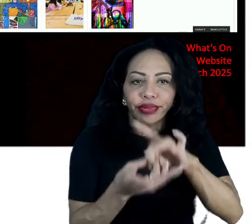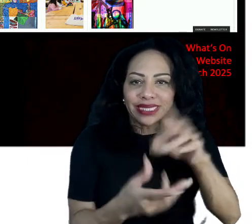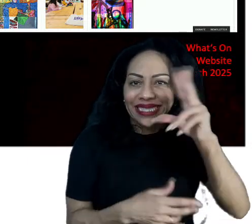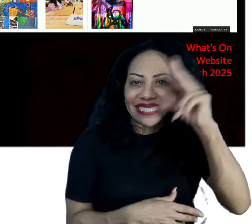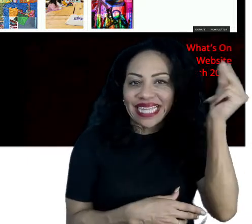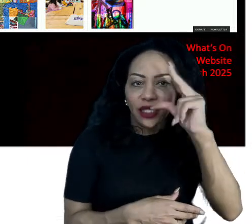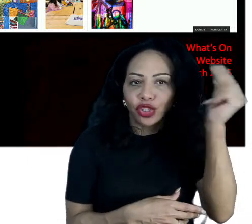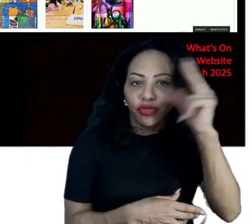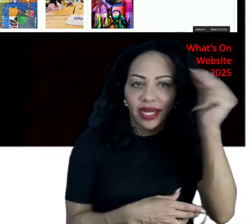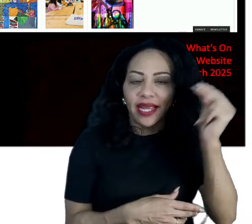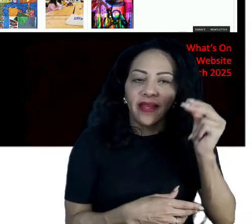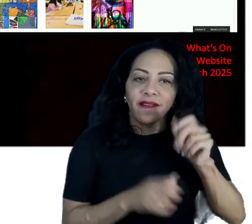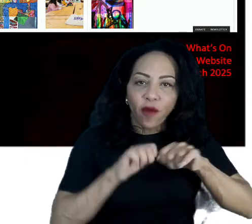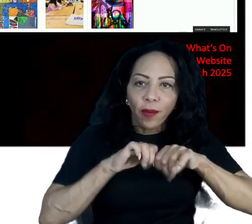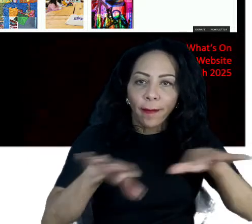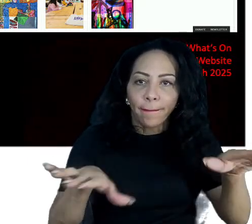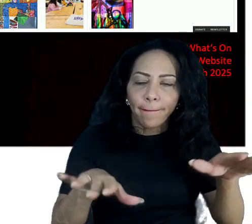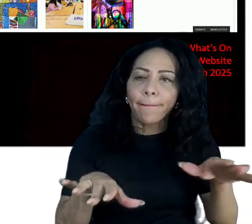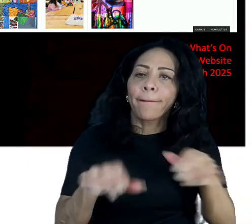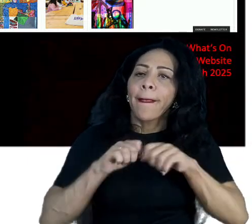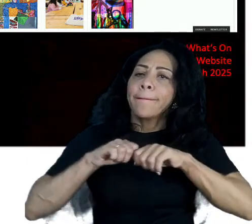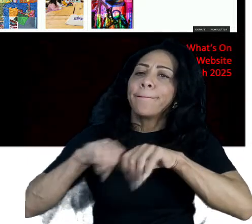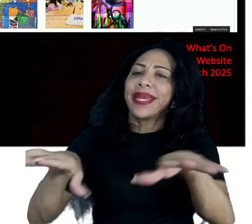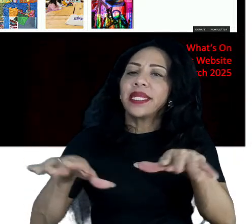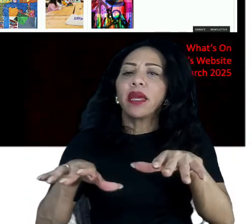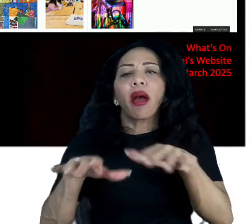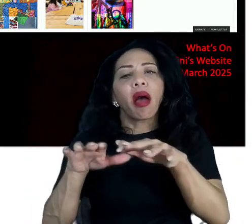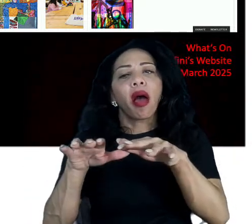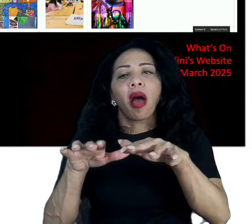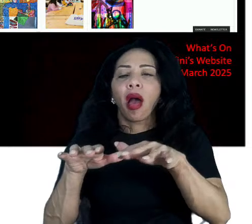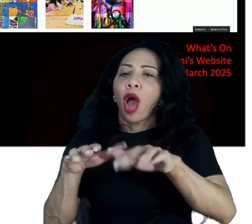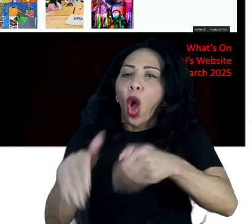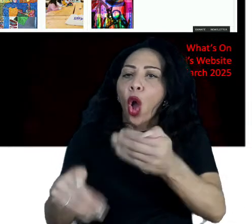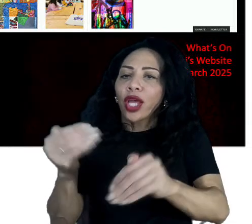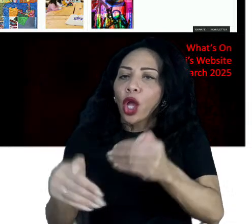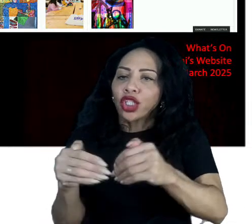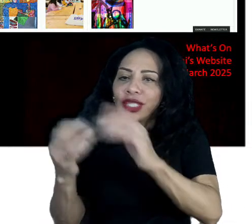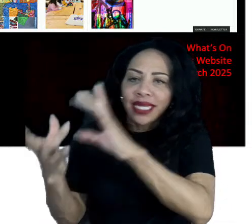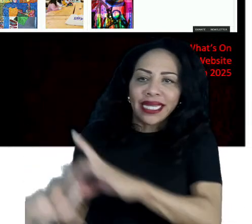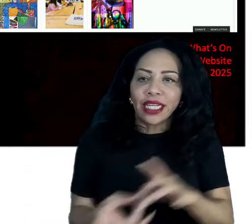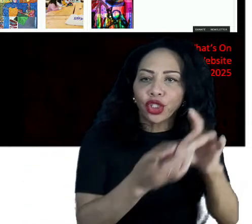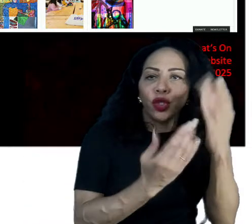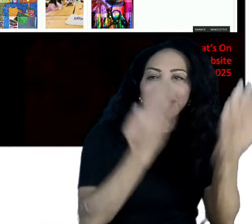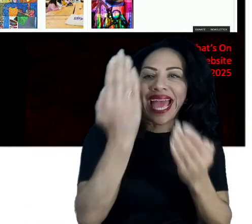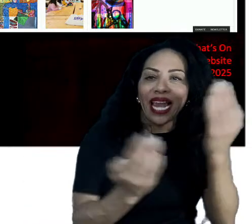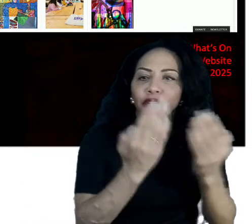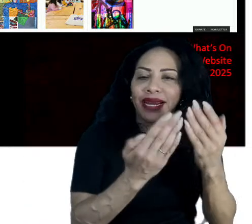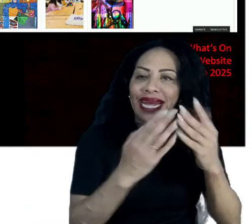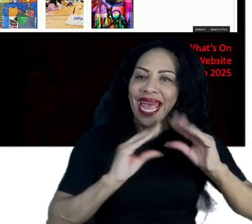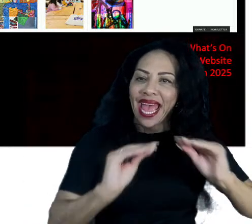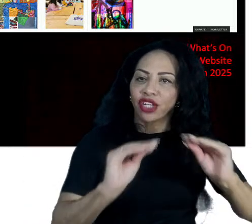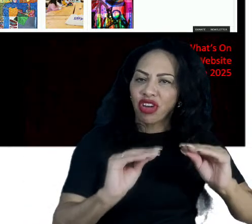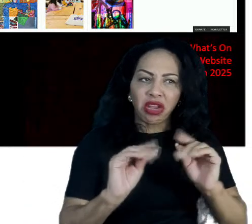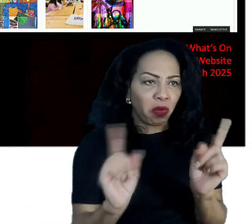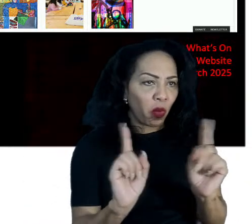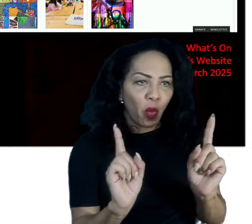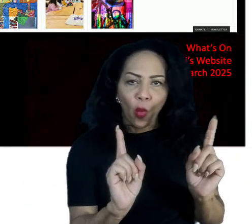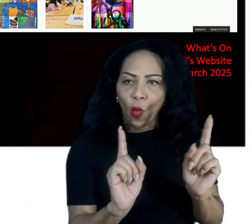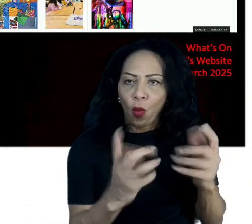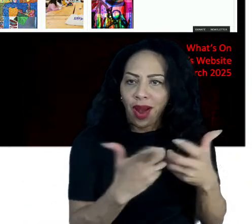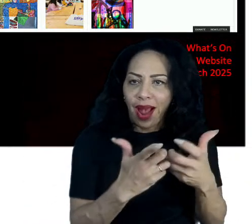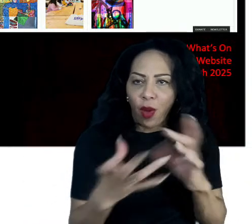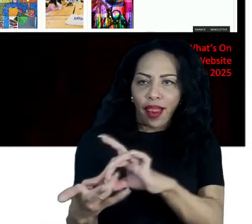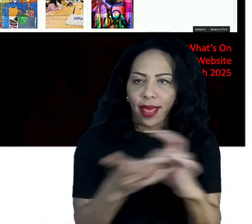And so what does media archaeology have to do with gallery education, and more specifically, the history of gallery education at Arnolfini?